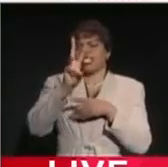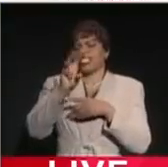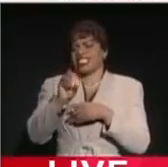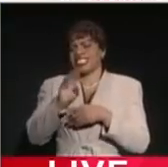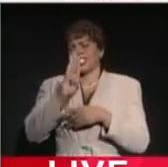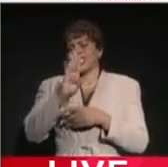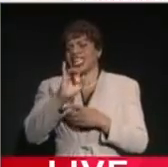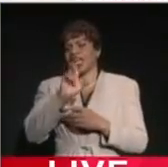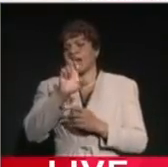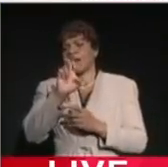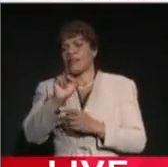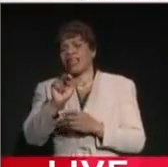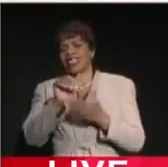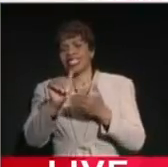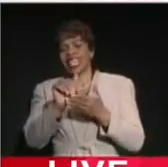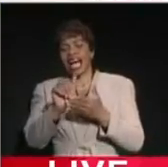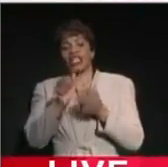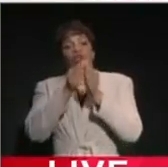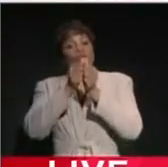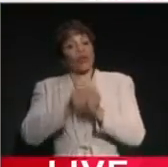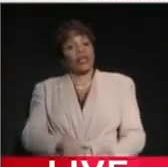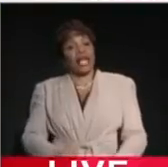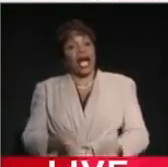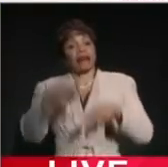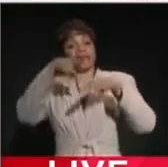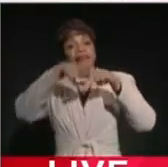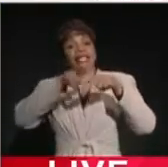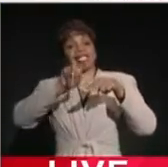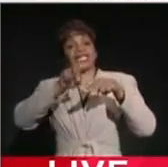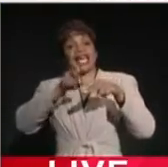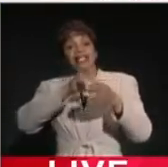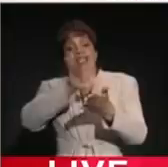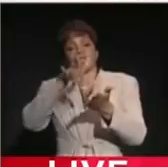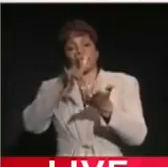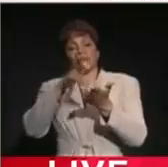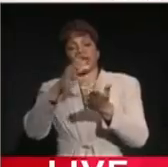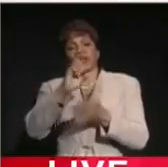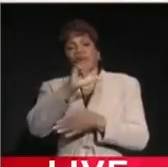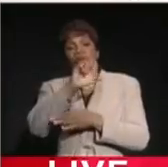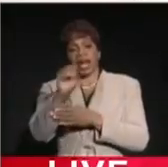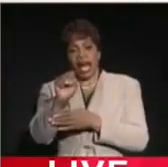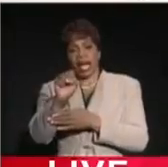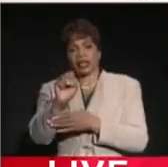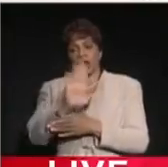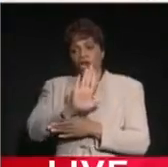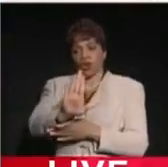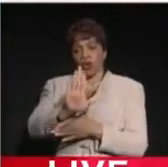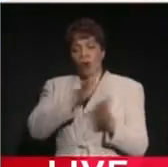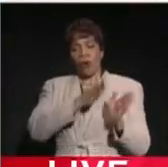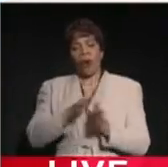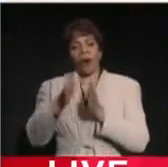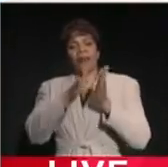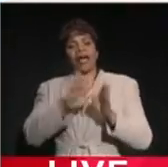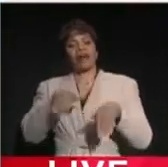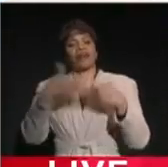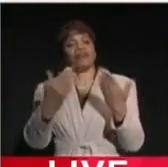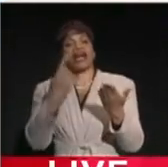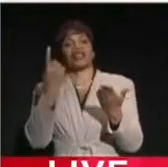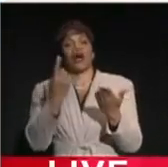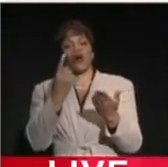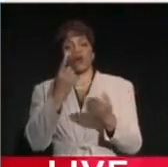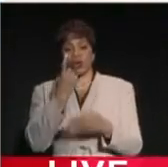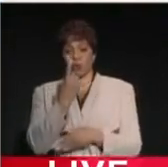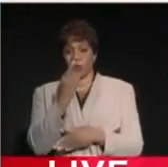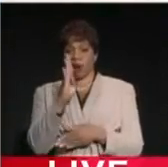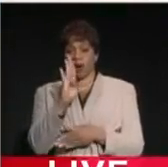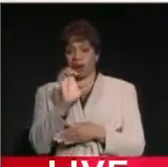raising taxes on the middle class and the working class, because your plan right now provides only $1 billion, and I